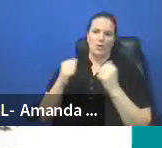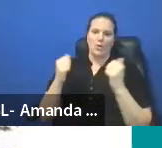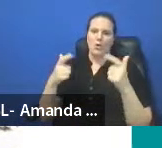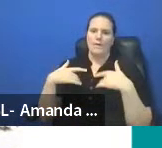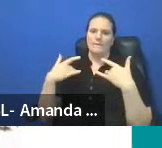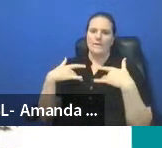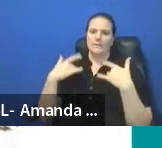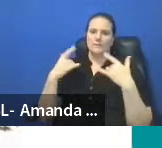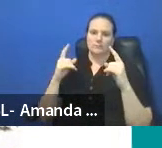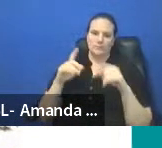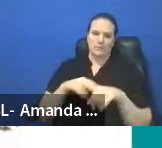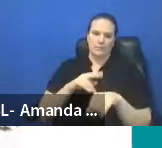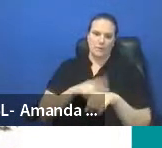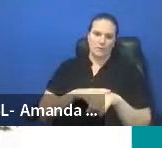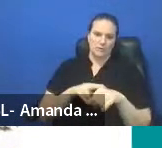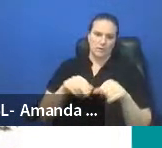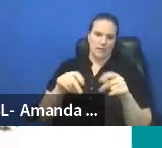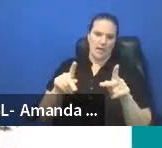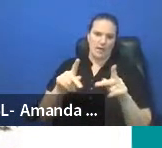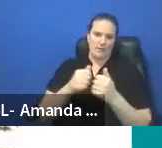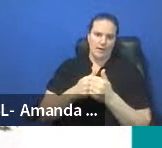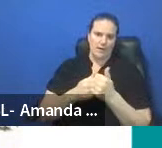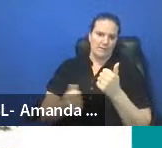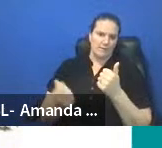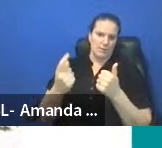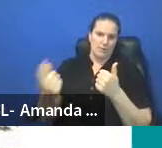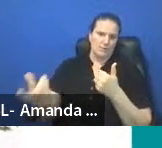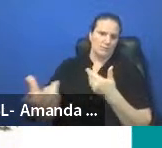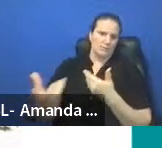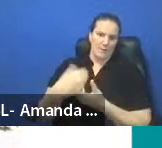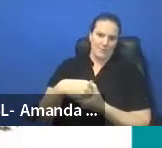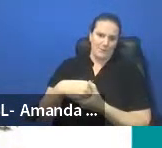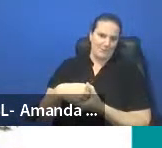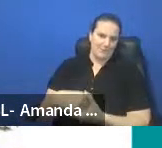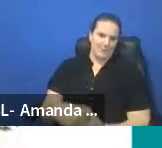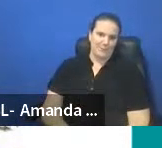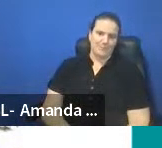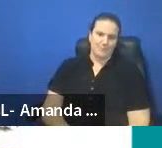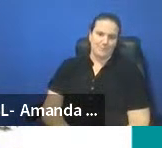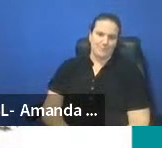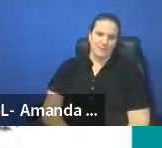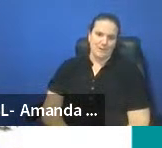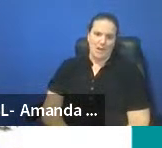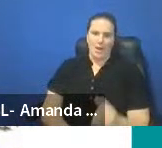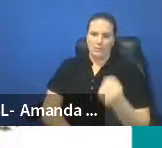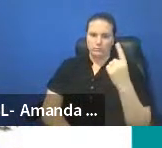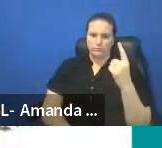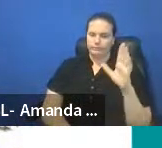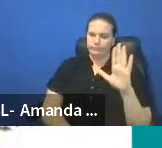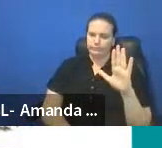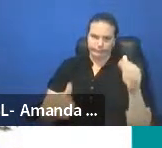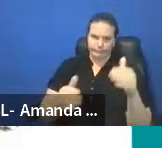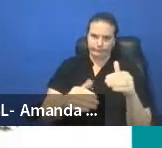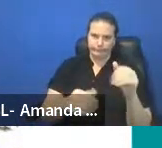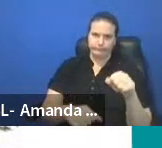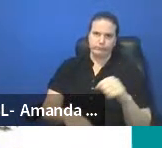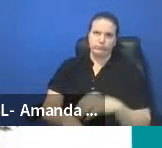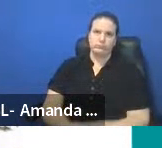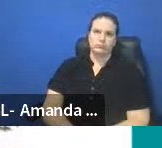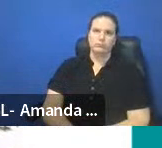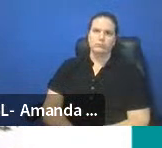went to, of course, allowed for everyone to come, but we definitely understand that they have a focus. And